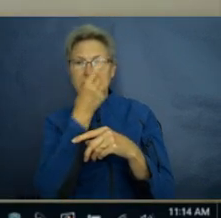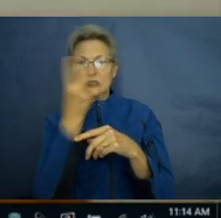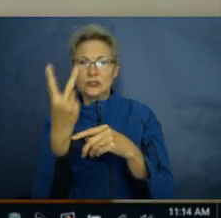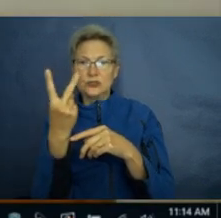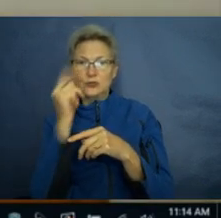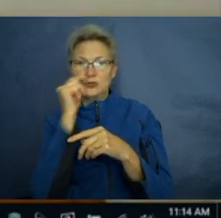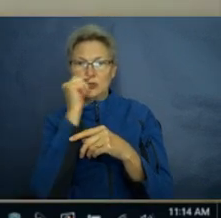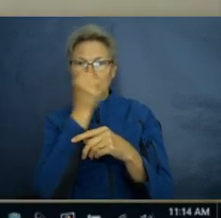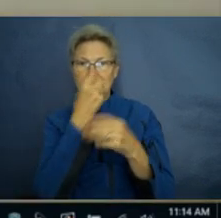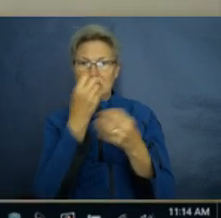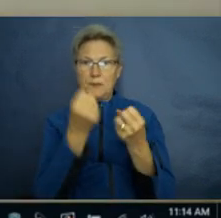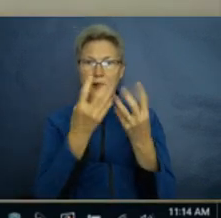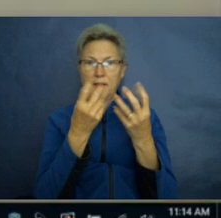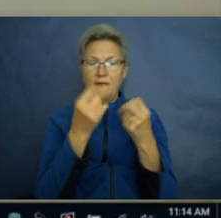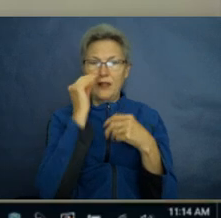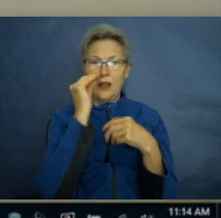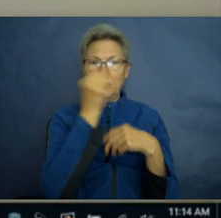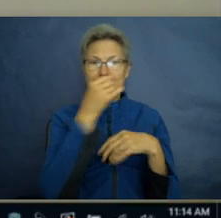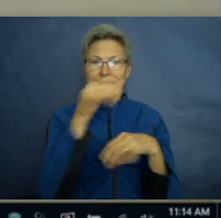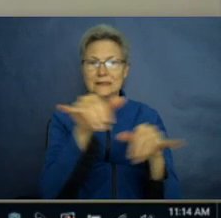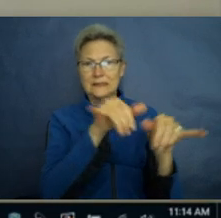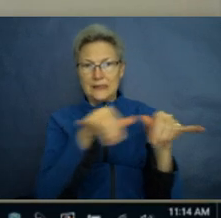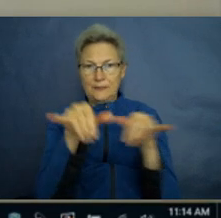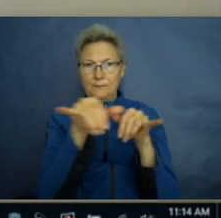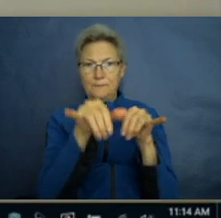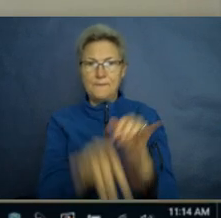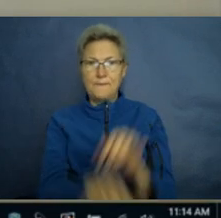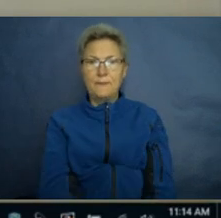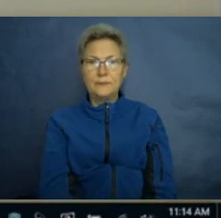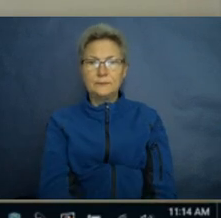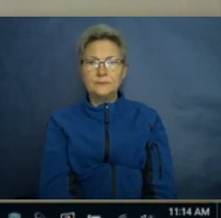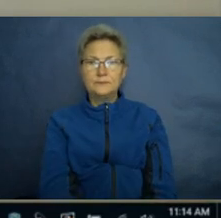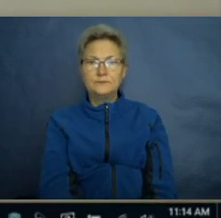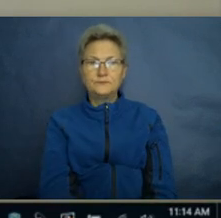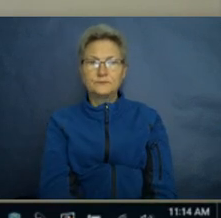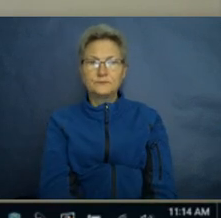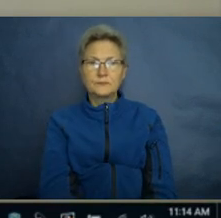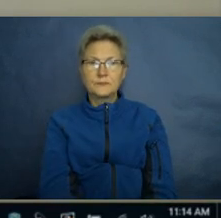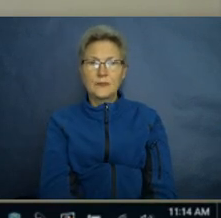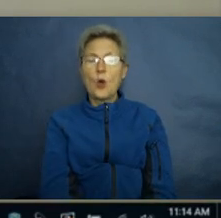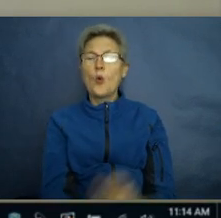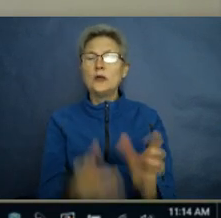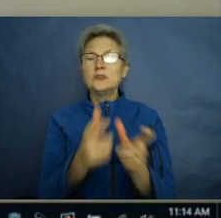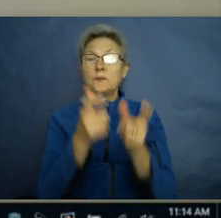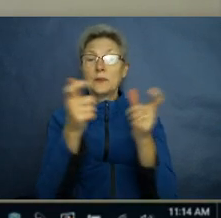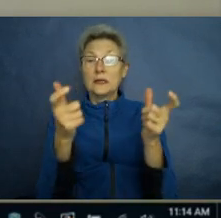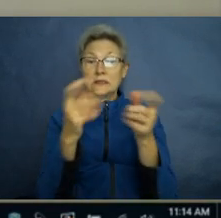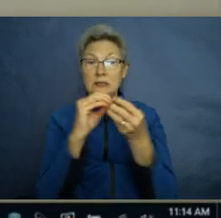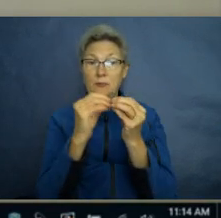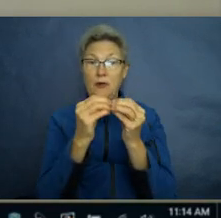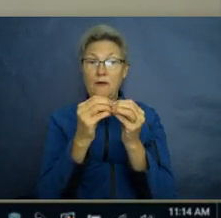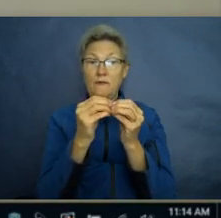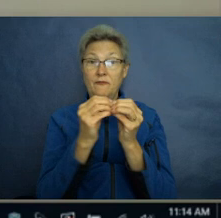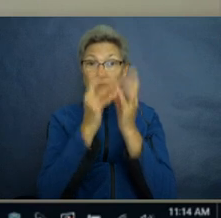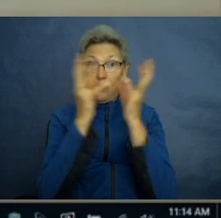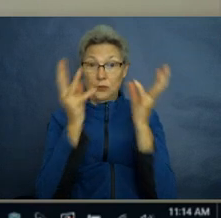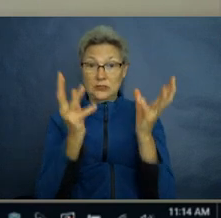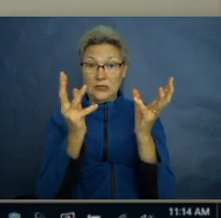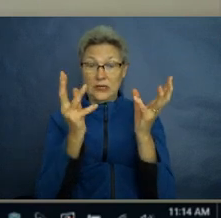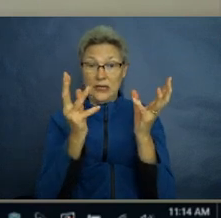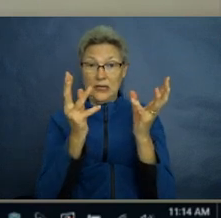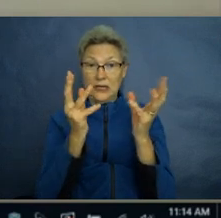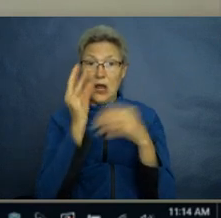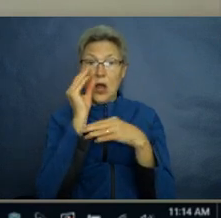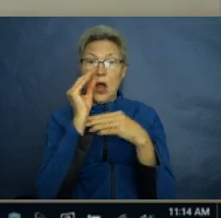the number of flowers should be the same throughout. What is the greatest number of flowers that could be in a bouquet? So that's